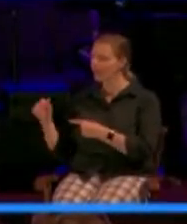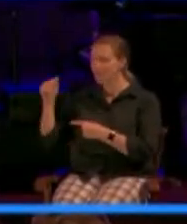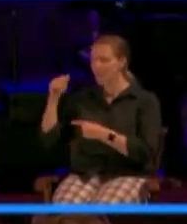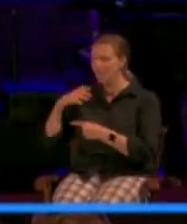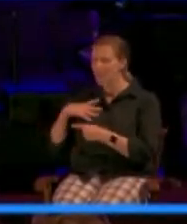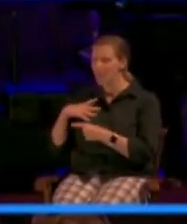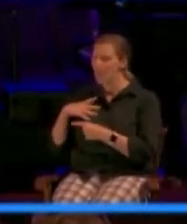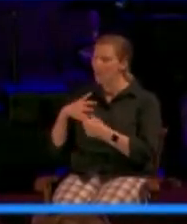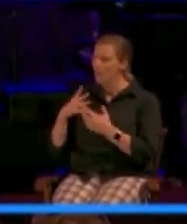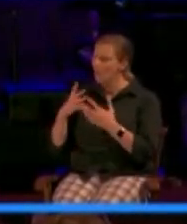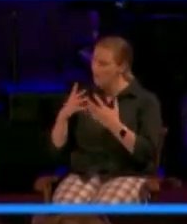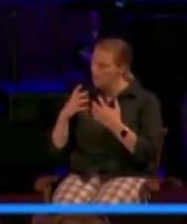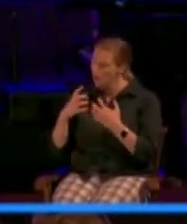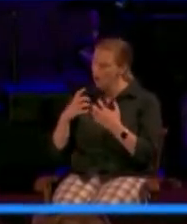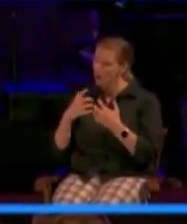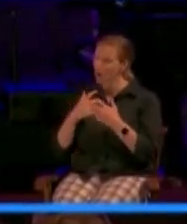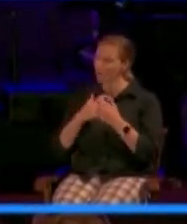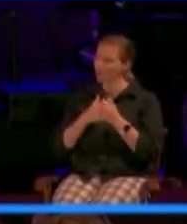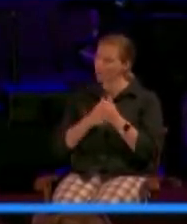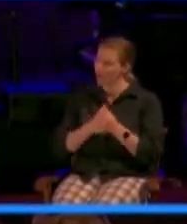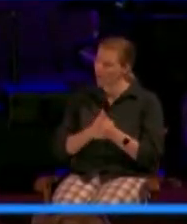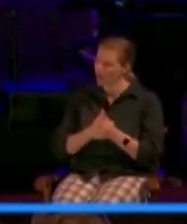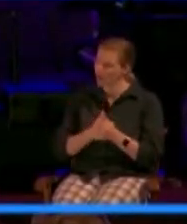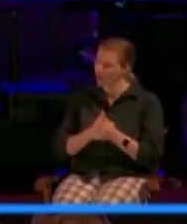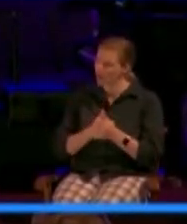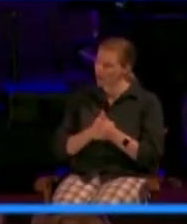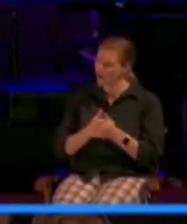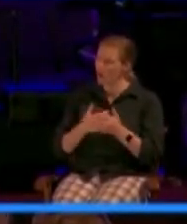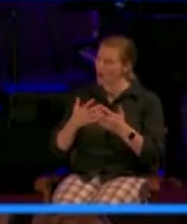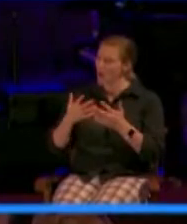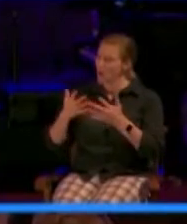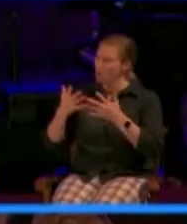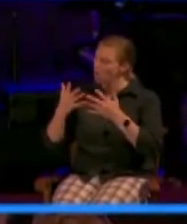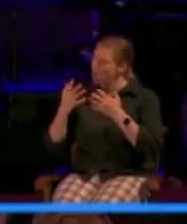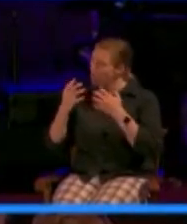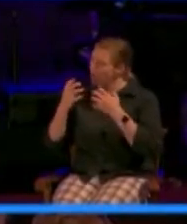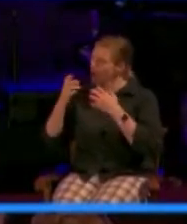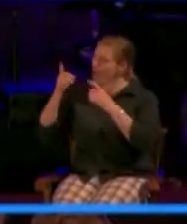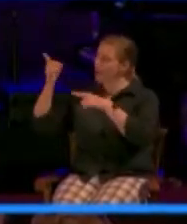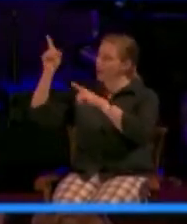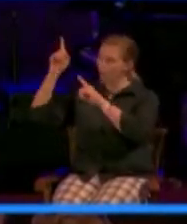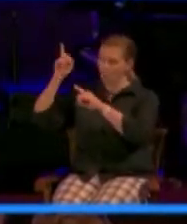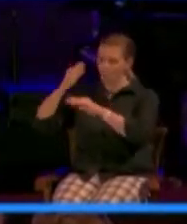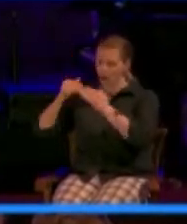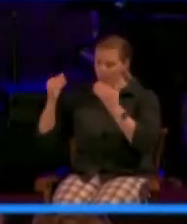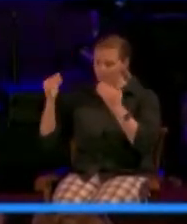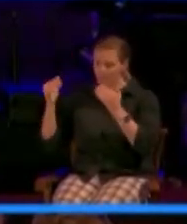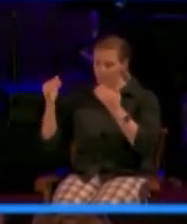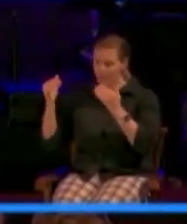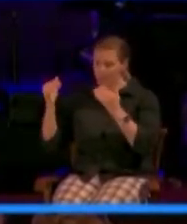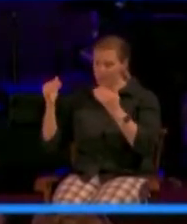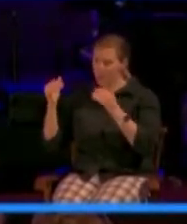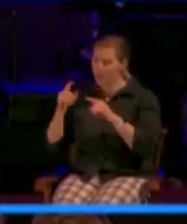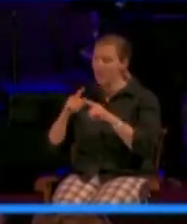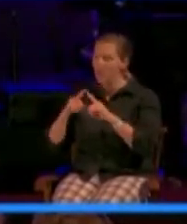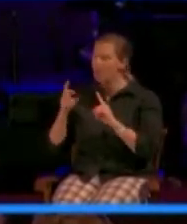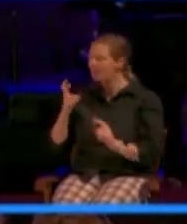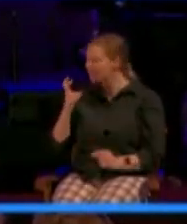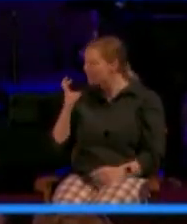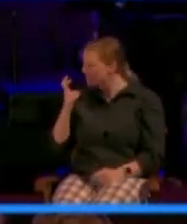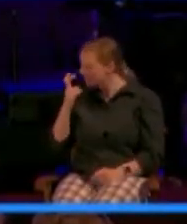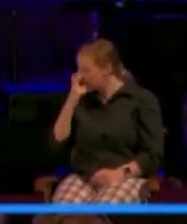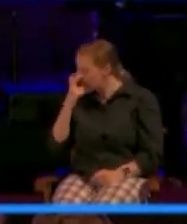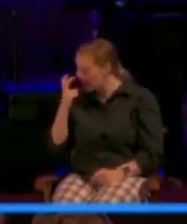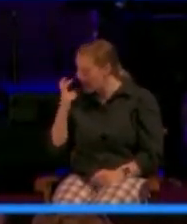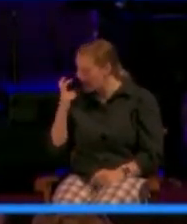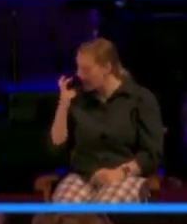it. But he's so short-sighted, all he can see is right now and the fact that I'm secure in what I have. And